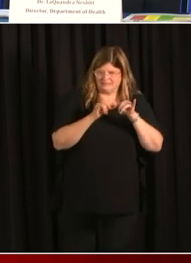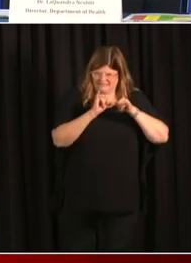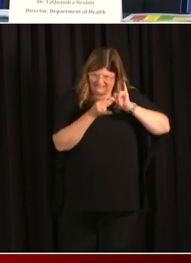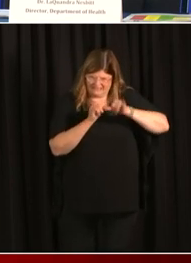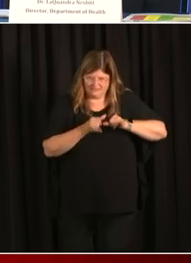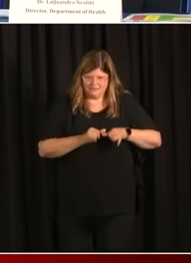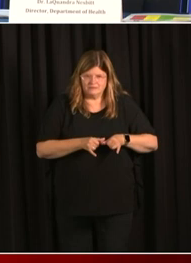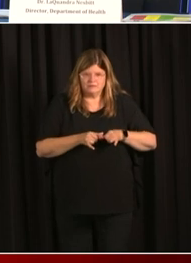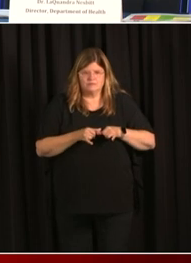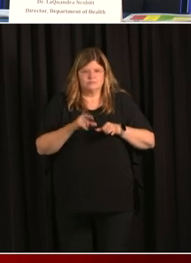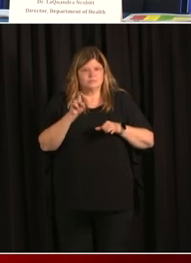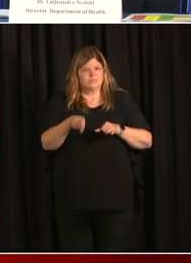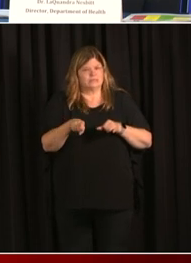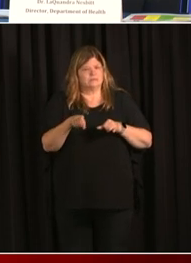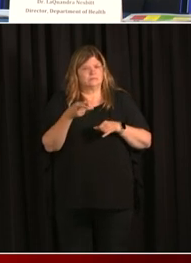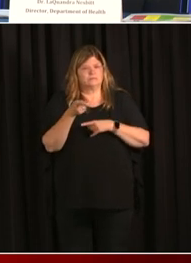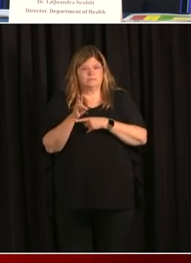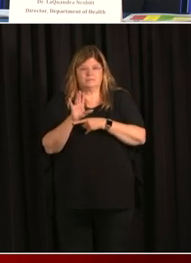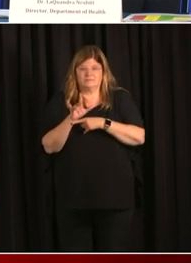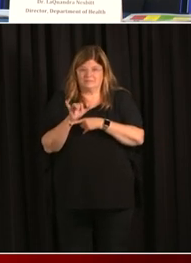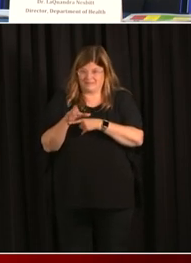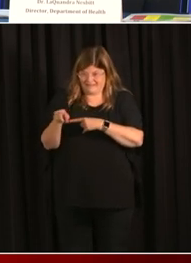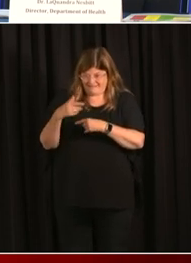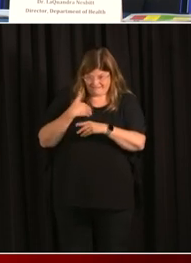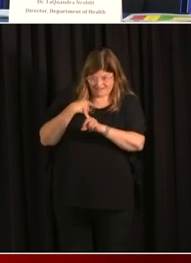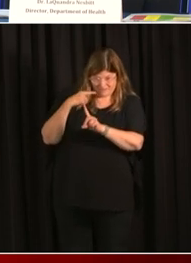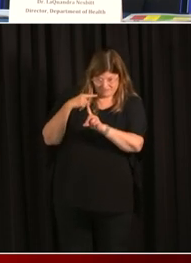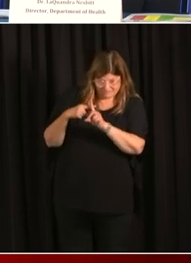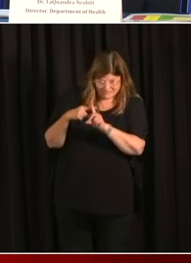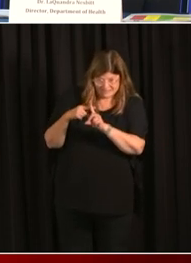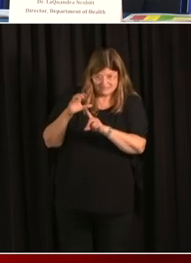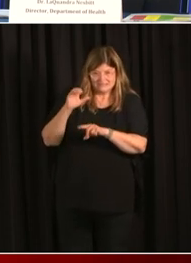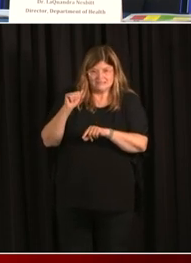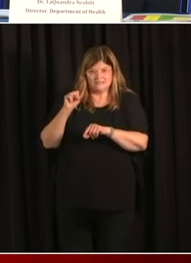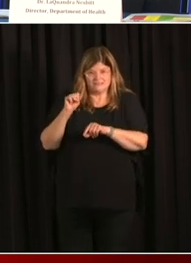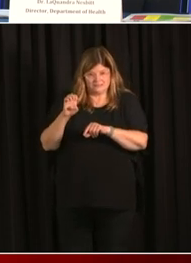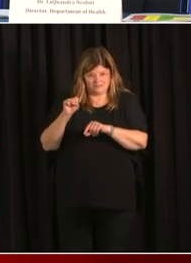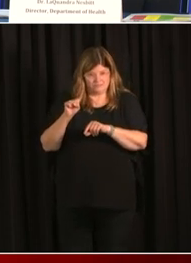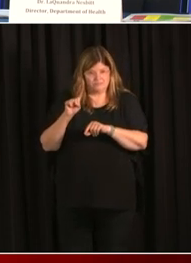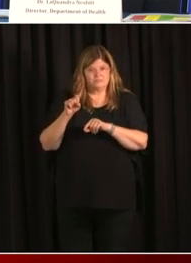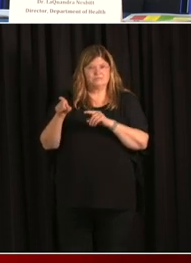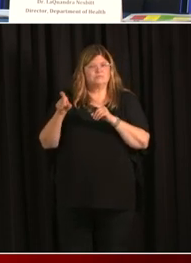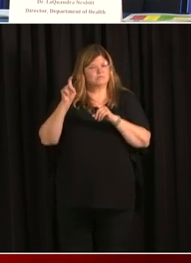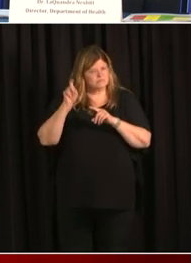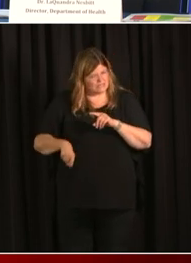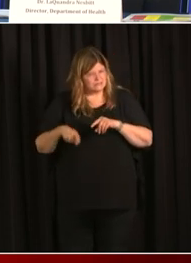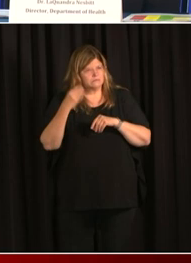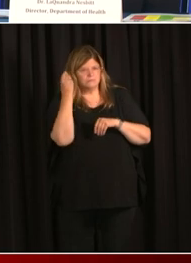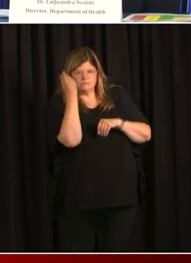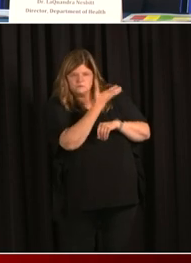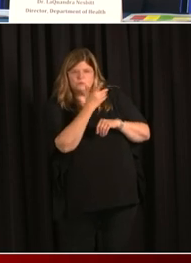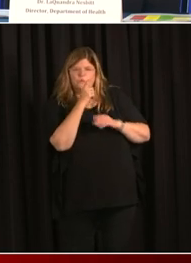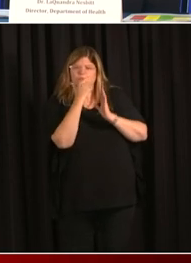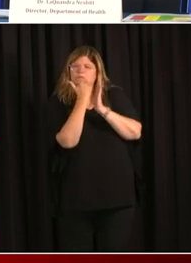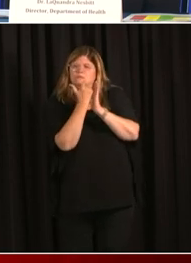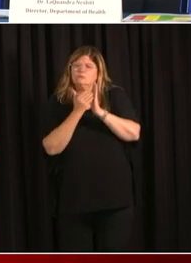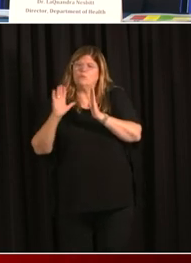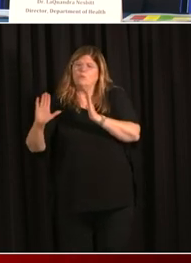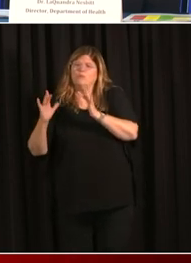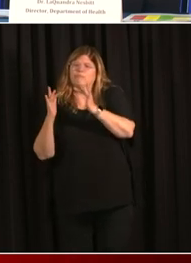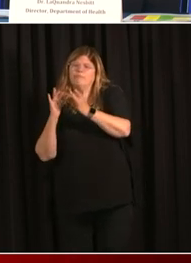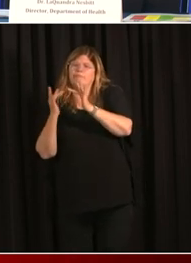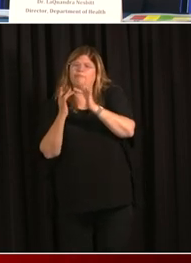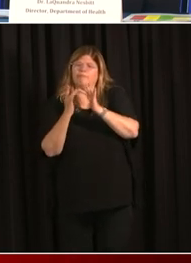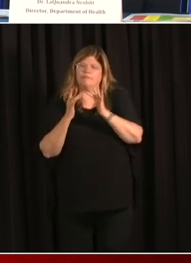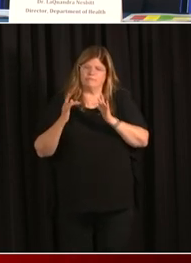the public and positive cases to give us a list of their contacts. And as you can see, those two metrics are